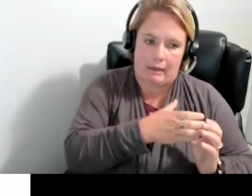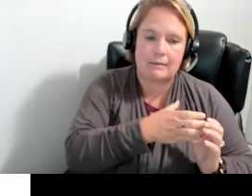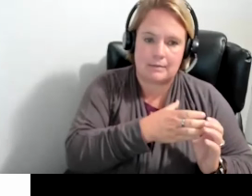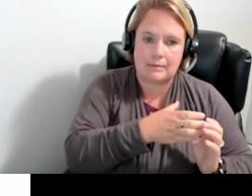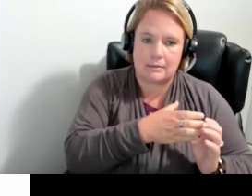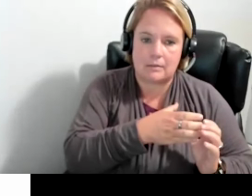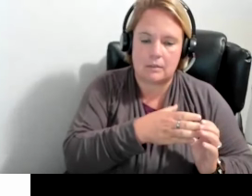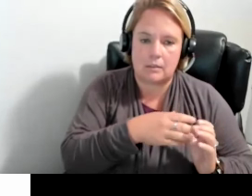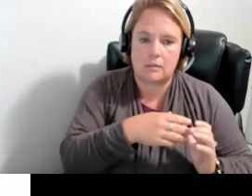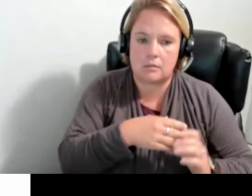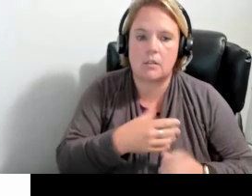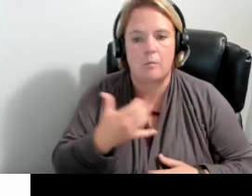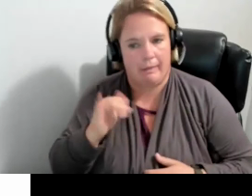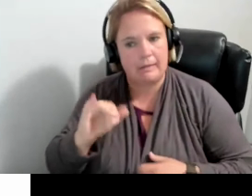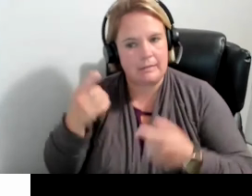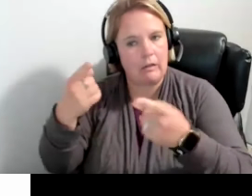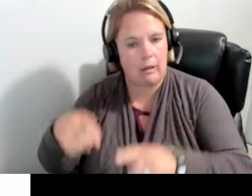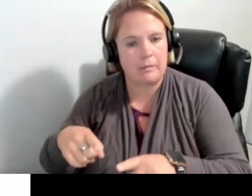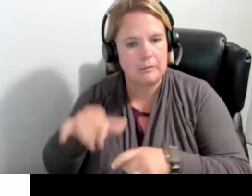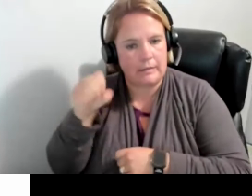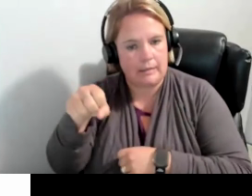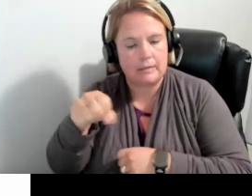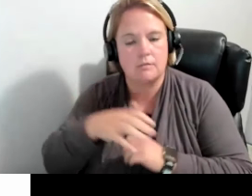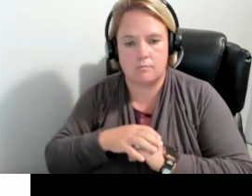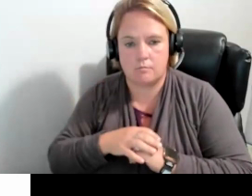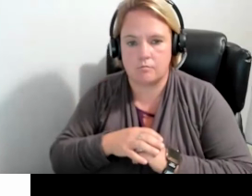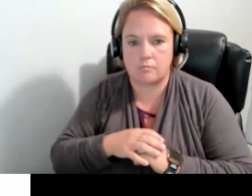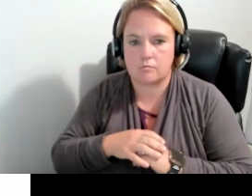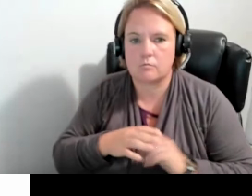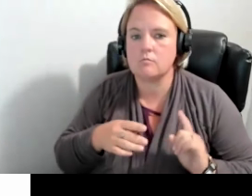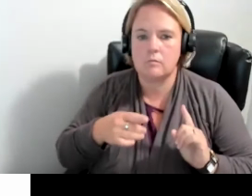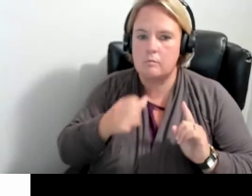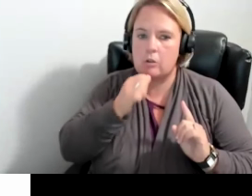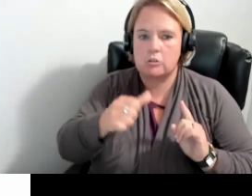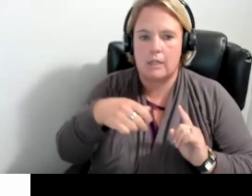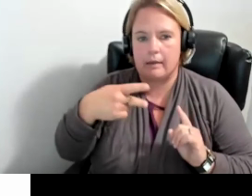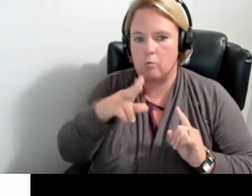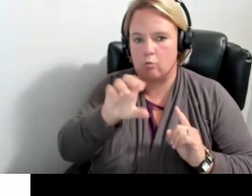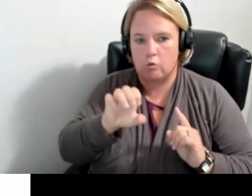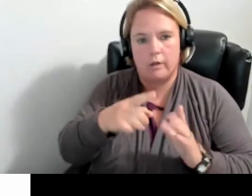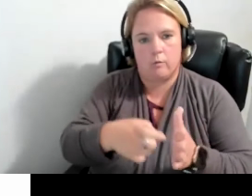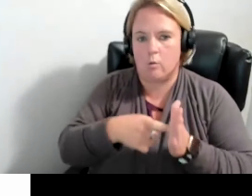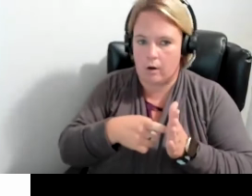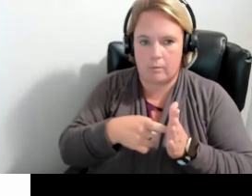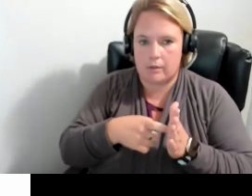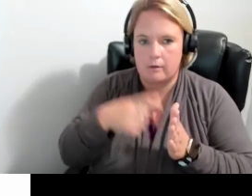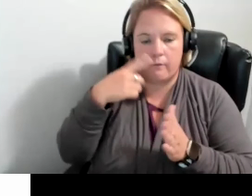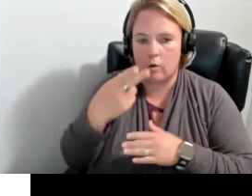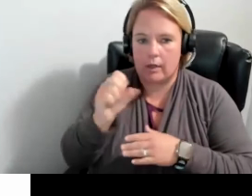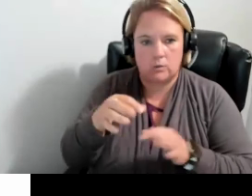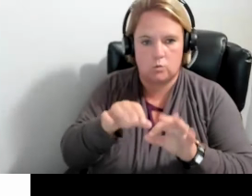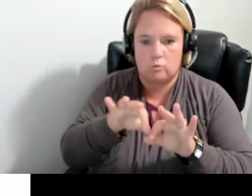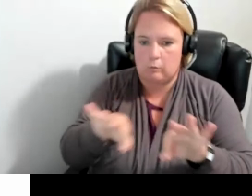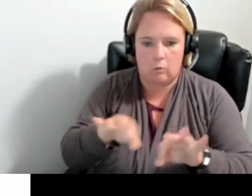that still stands. Yeah, like, yeah, so those the other will. prereqs, yeah, but I don't think there's a prereq of high school diploma. Yeah, that's Yeah. not. Yeah.